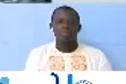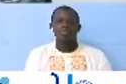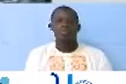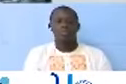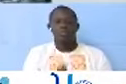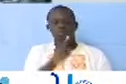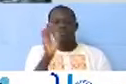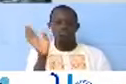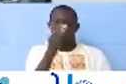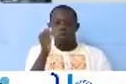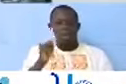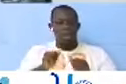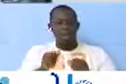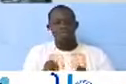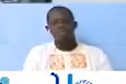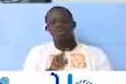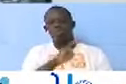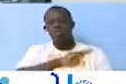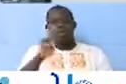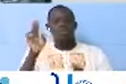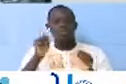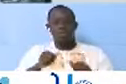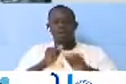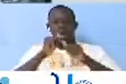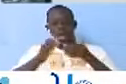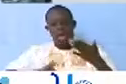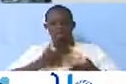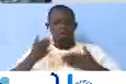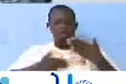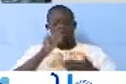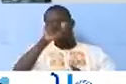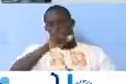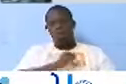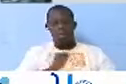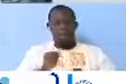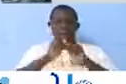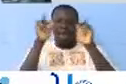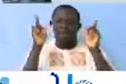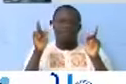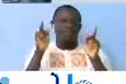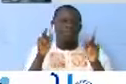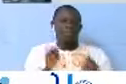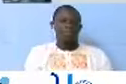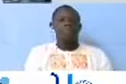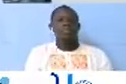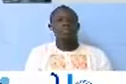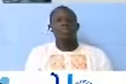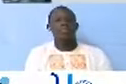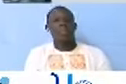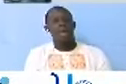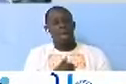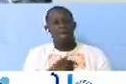you are going to life in jail. No, no, you will not enjoy your life. Or you will not enjoy life. And I